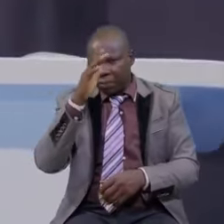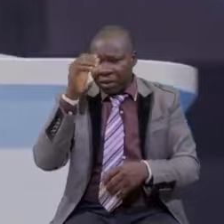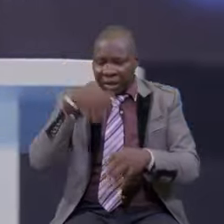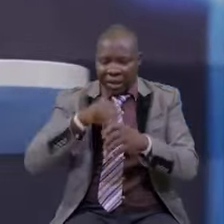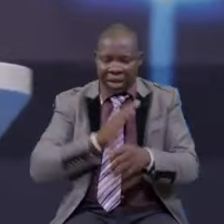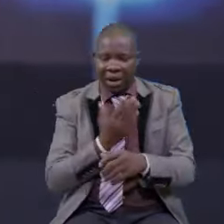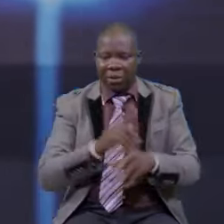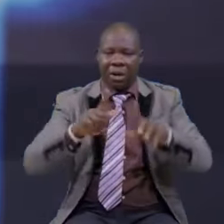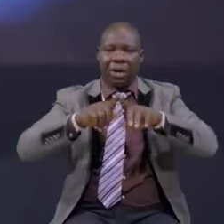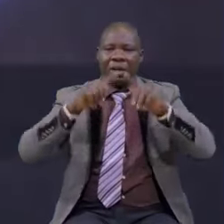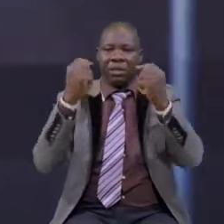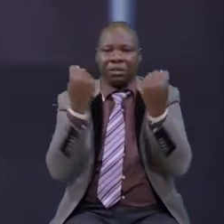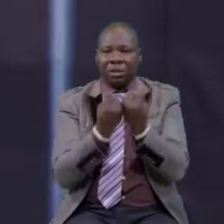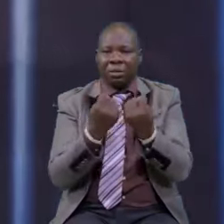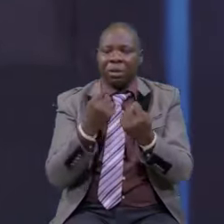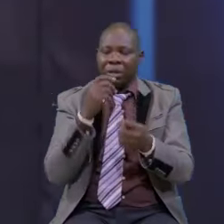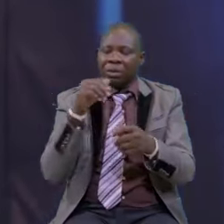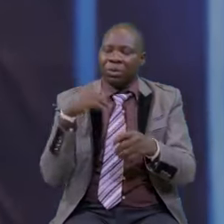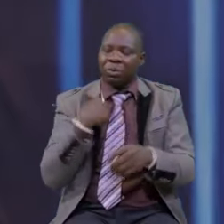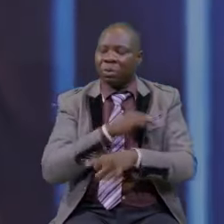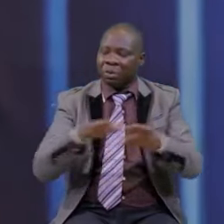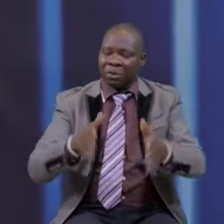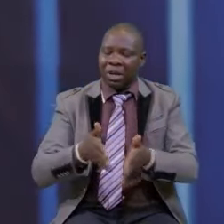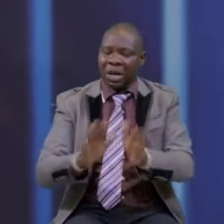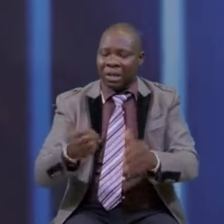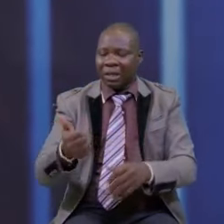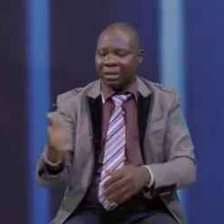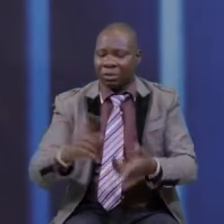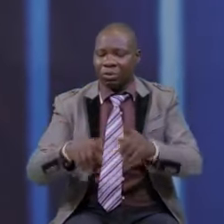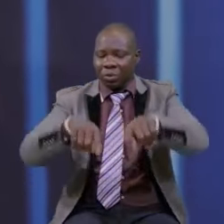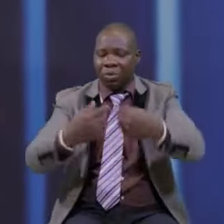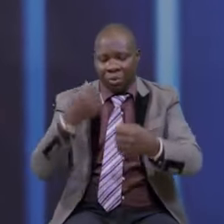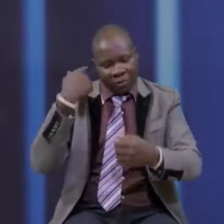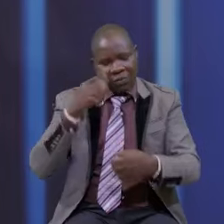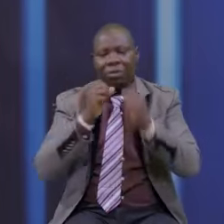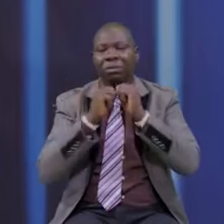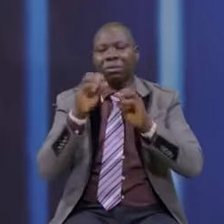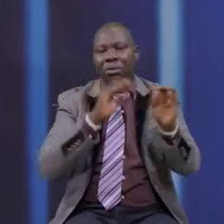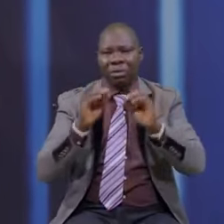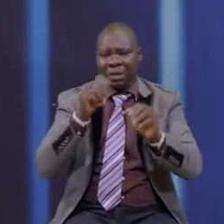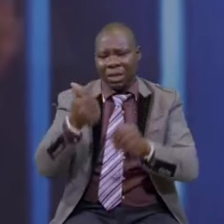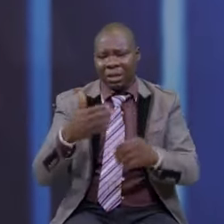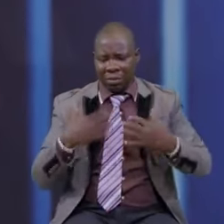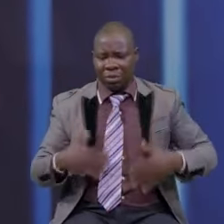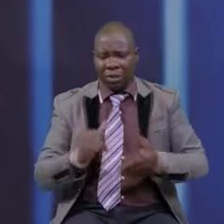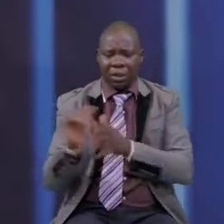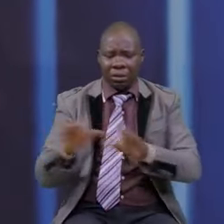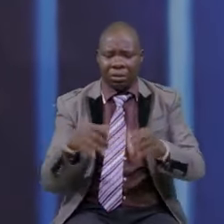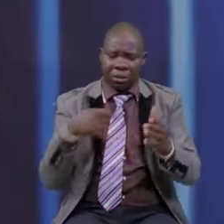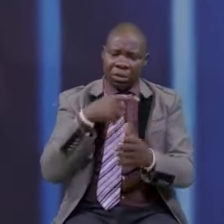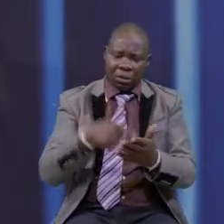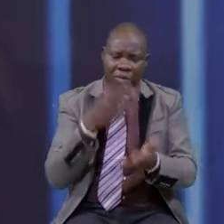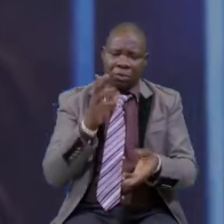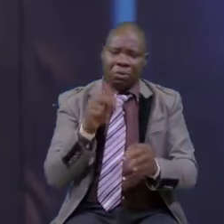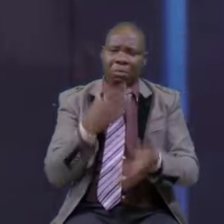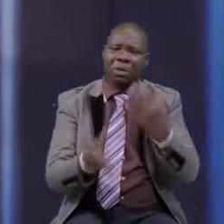They do not allow nothing to go for nothing. Anybody that does this, no matter who that